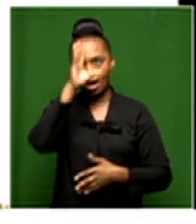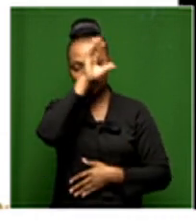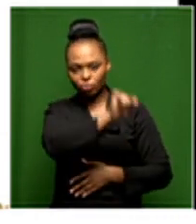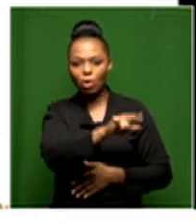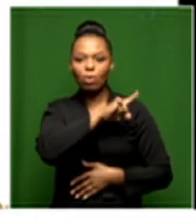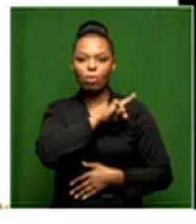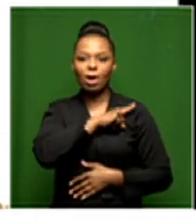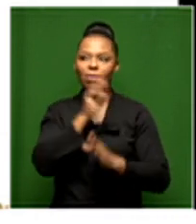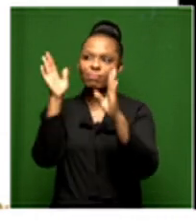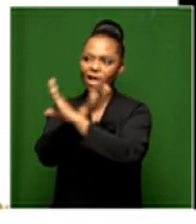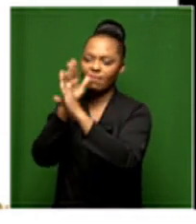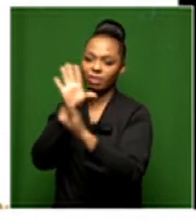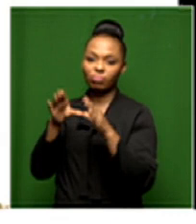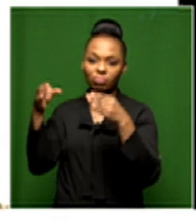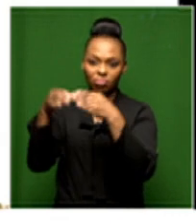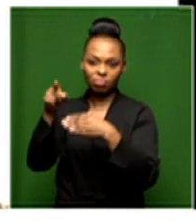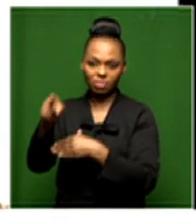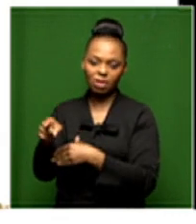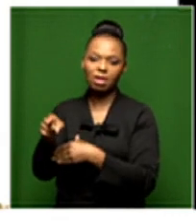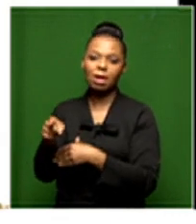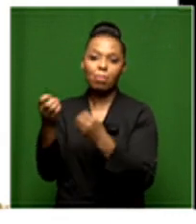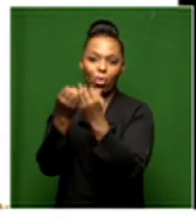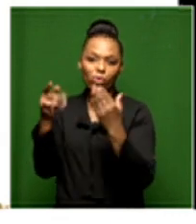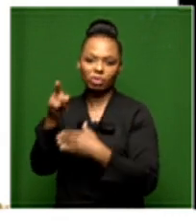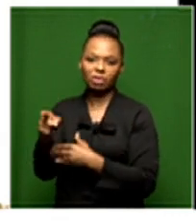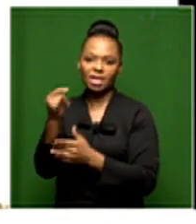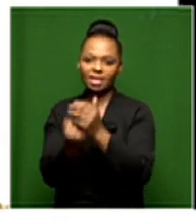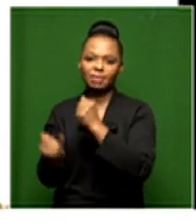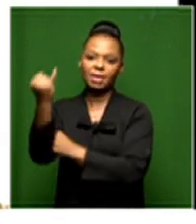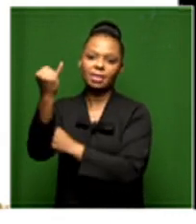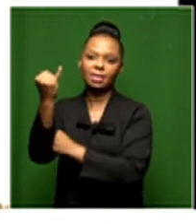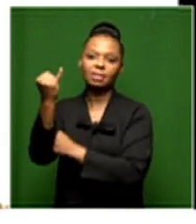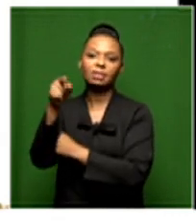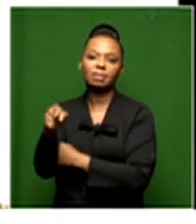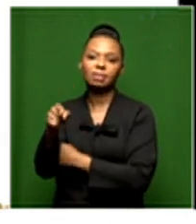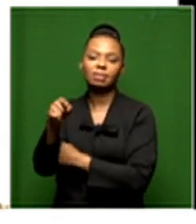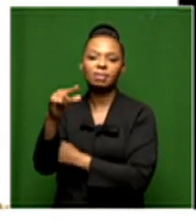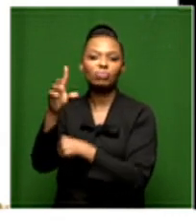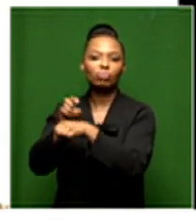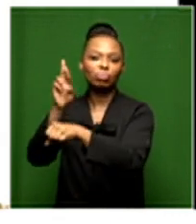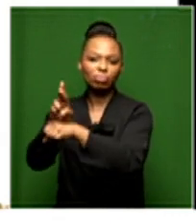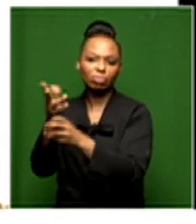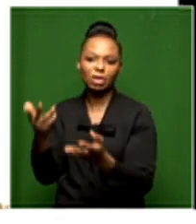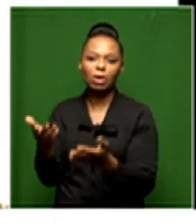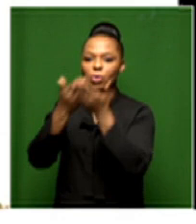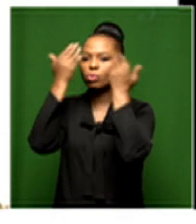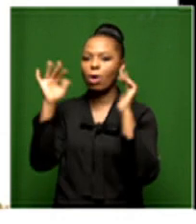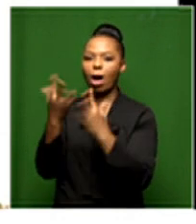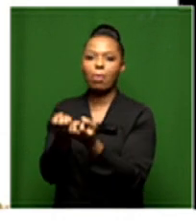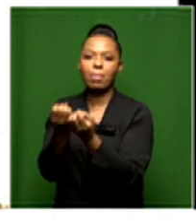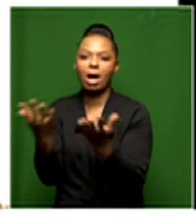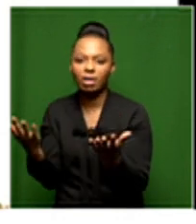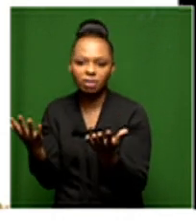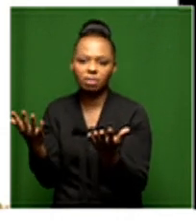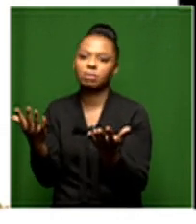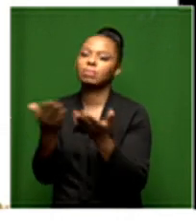private health sector, many of them are in independent practice. So you don't actually know the exact number, and they've been